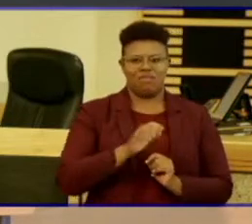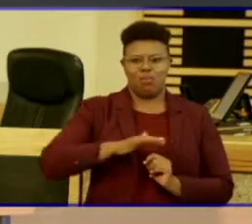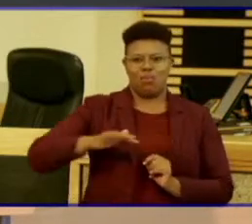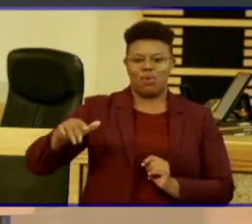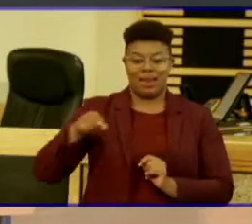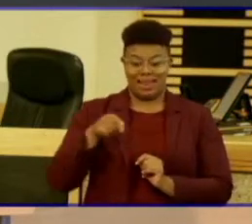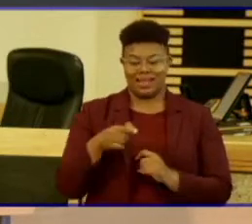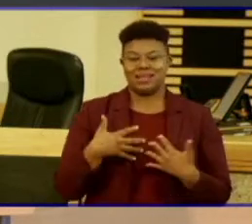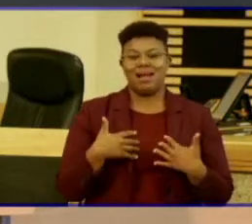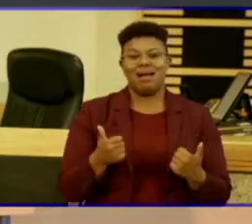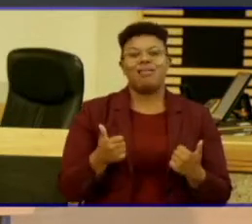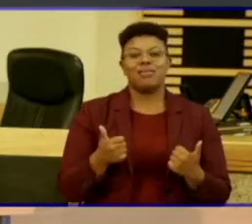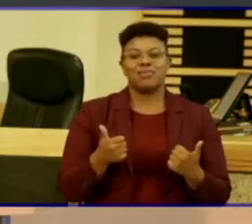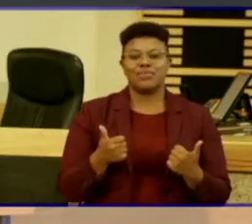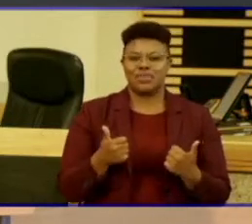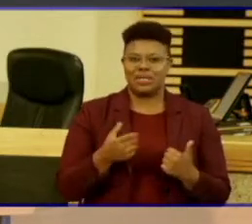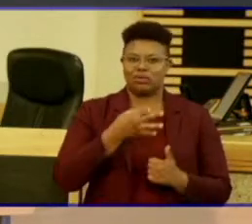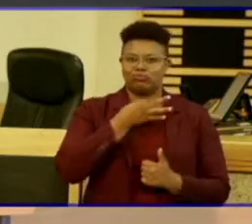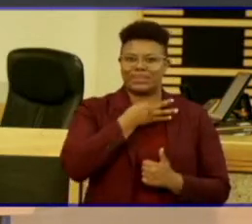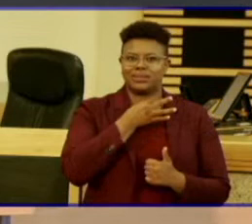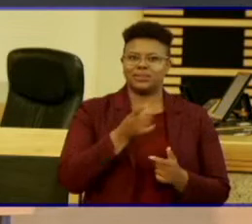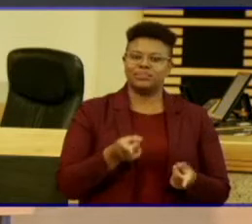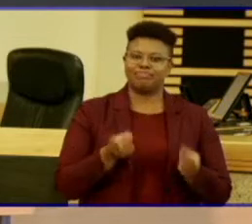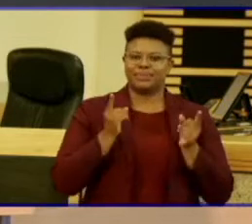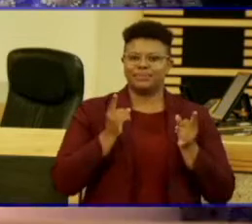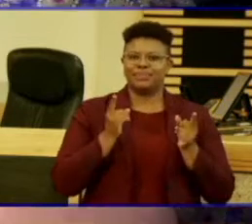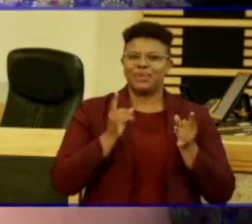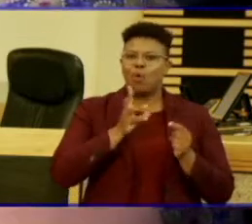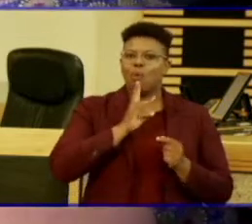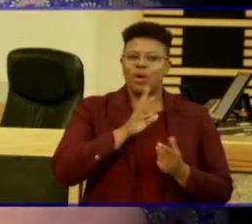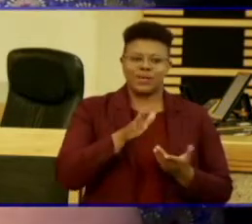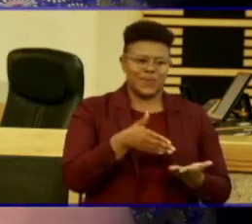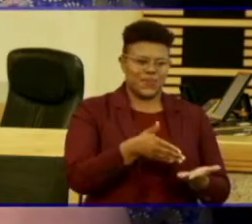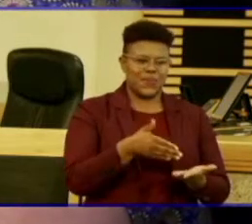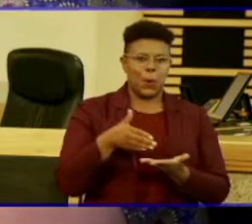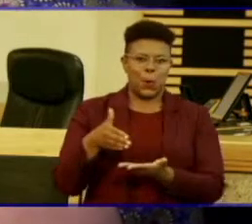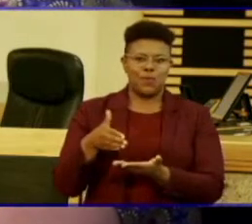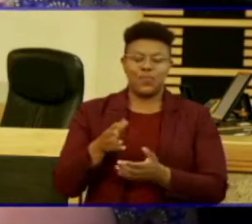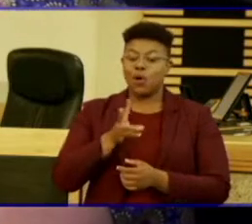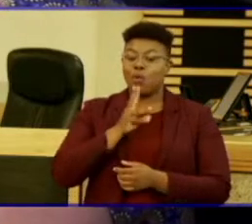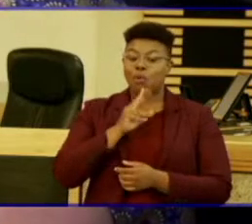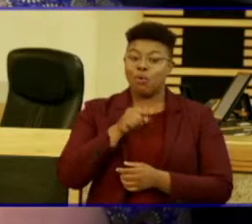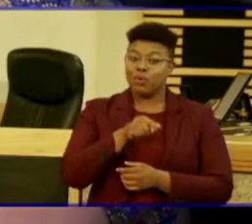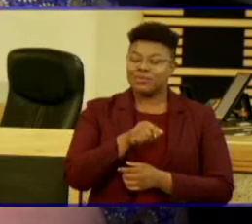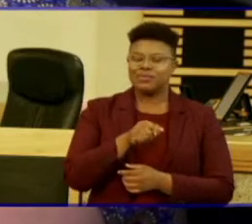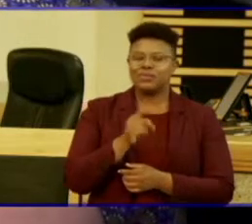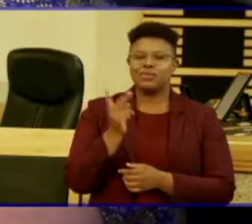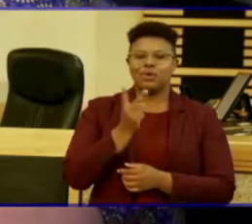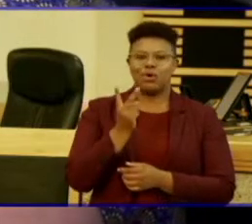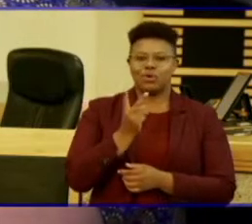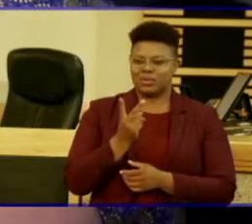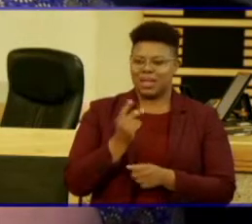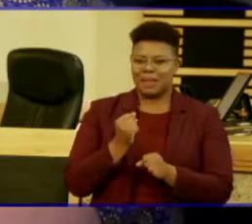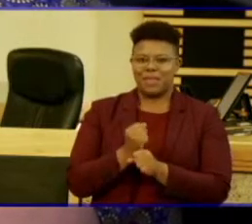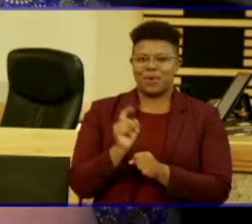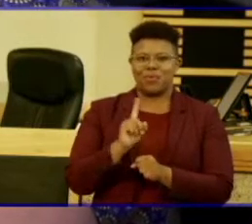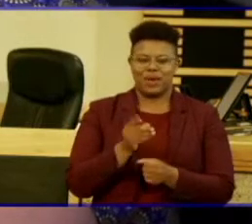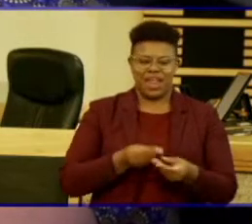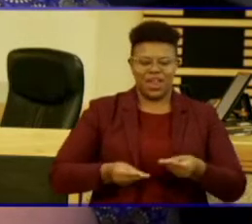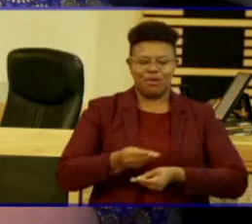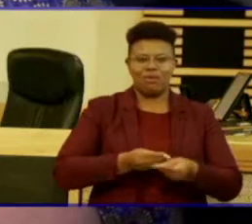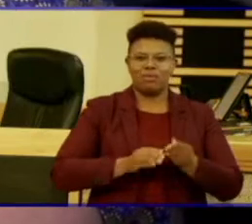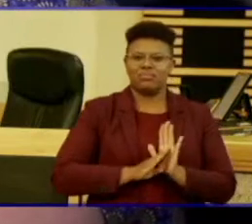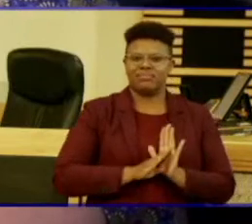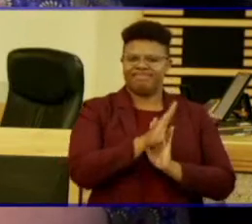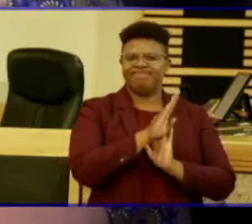health risk associated with the lack of clean, potable water. The water situation is also undermining the economic potential of